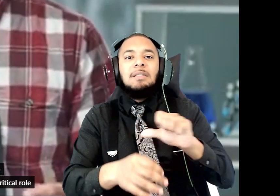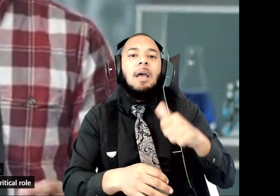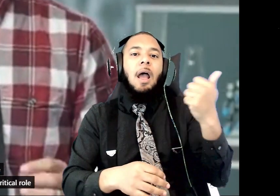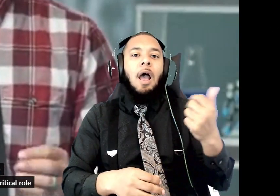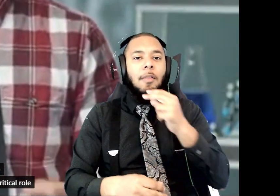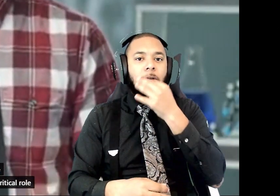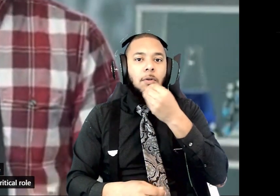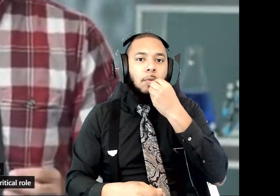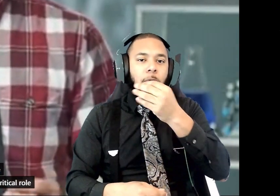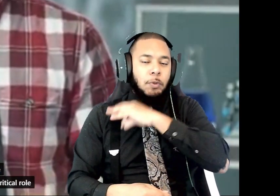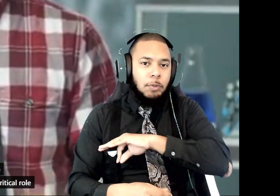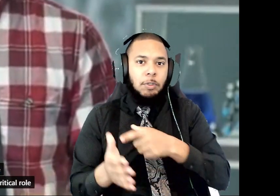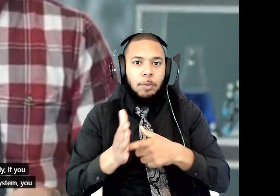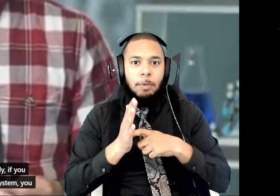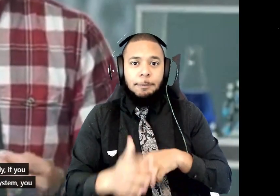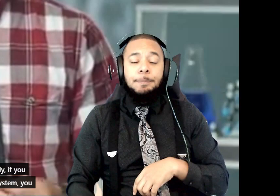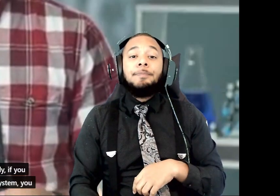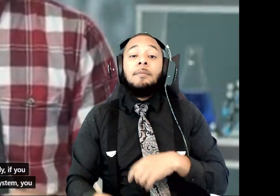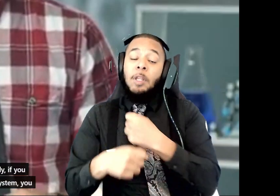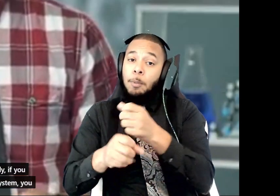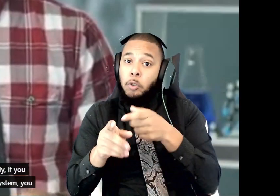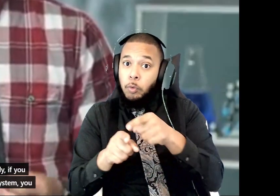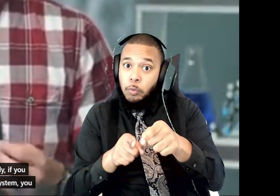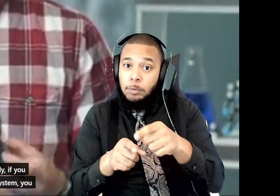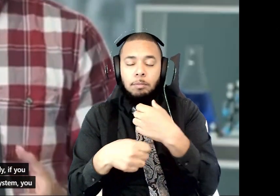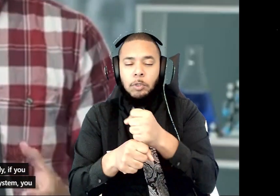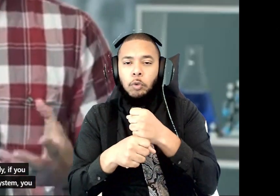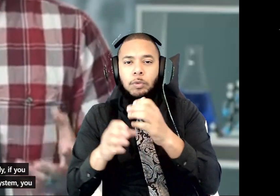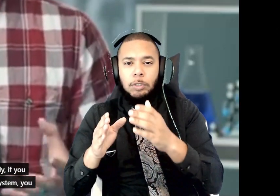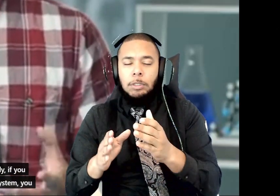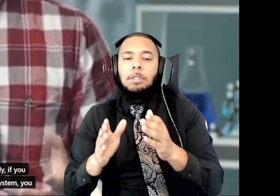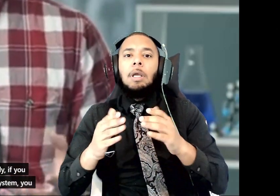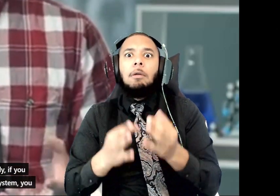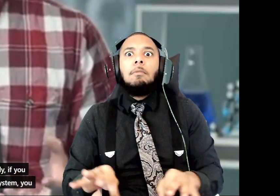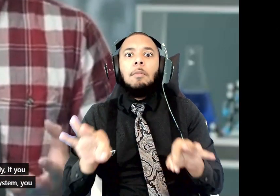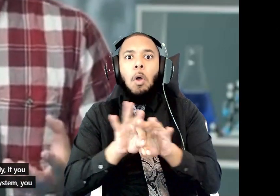They play a critical role in every system. And really,